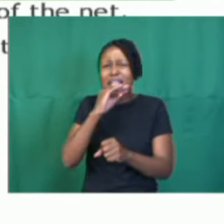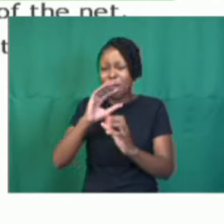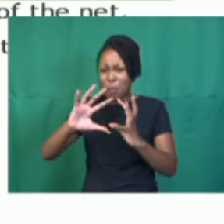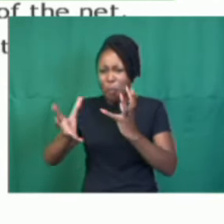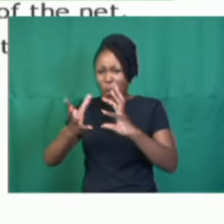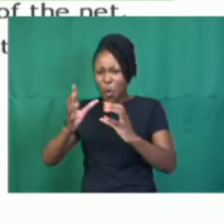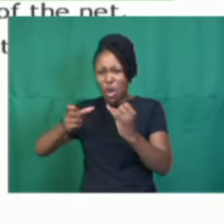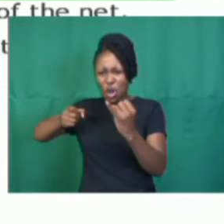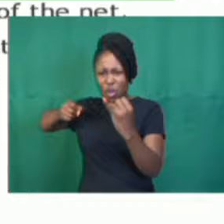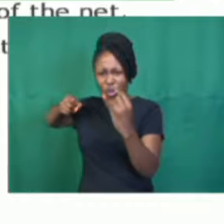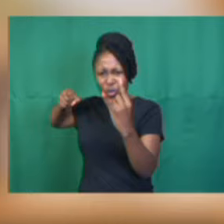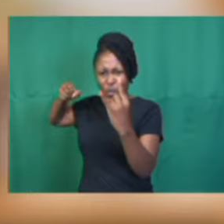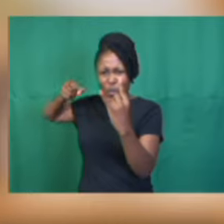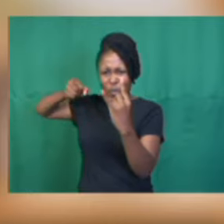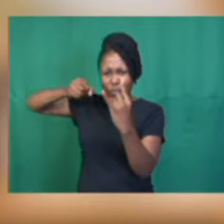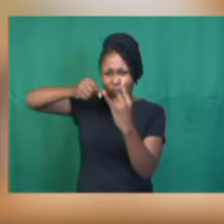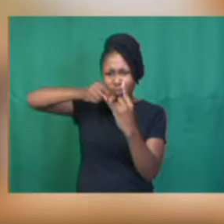net. That was a goal.